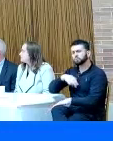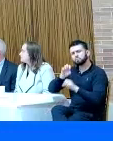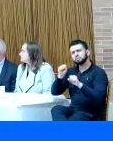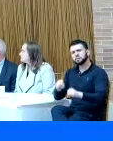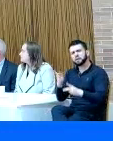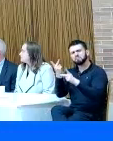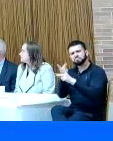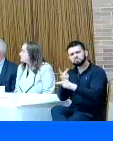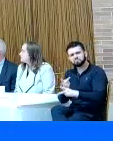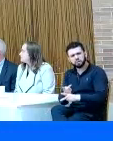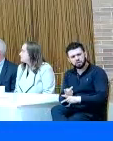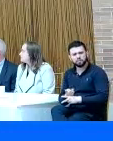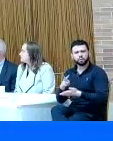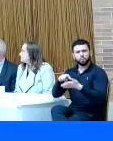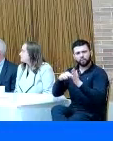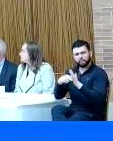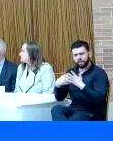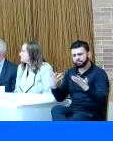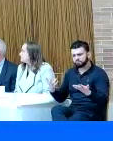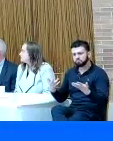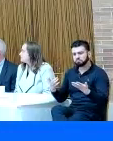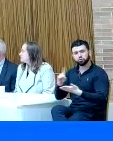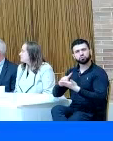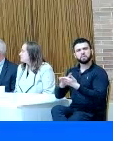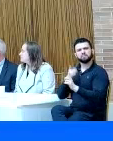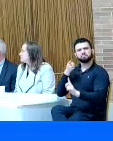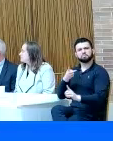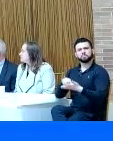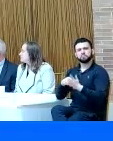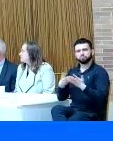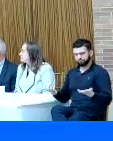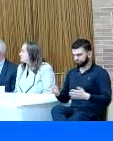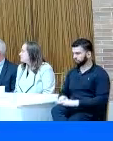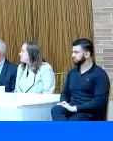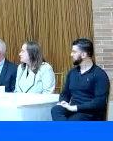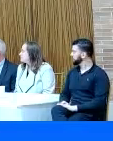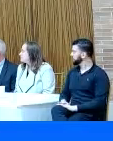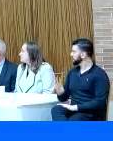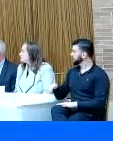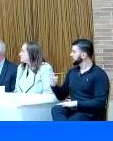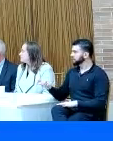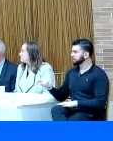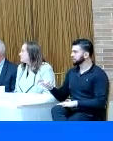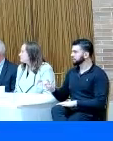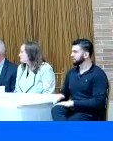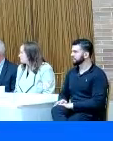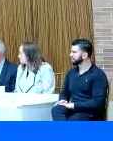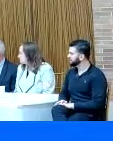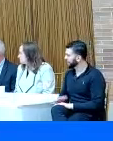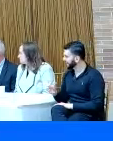it really means to discriminate zil I got it